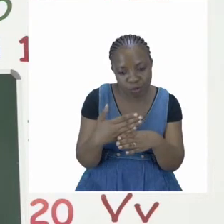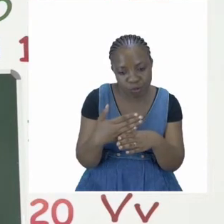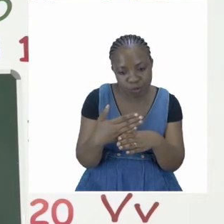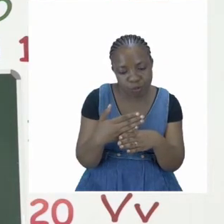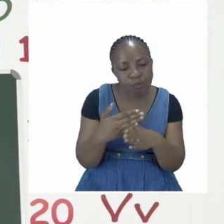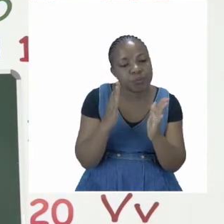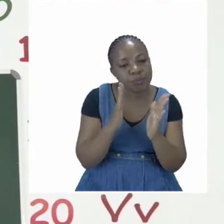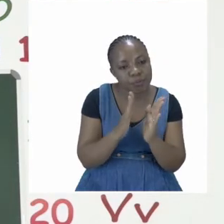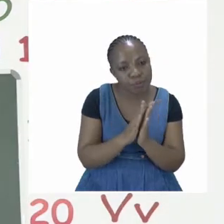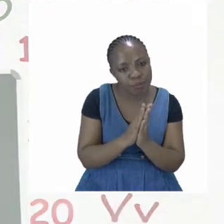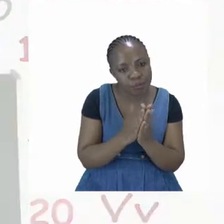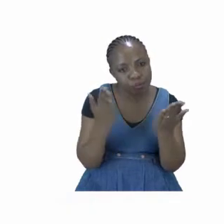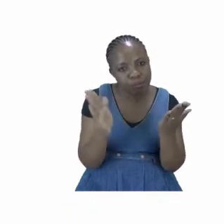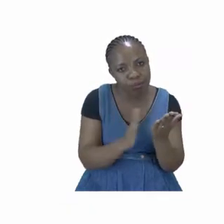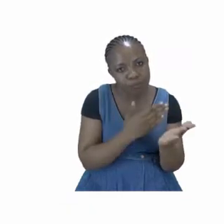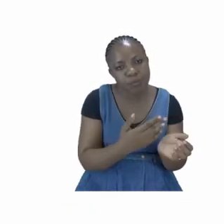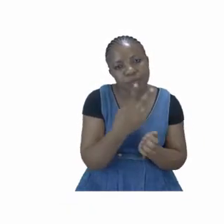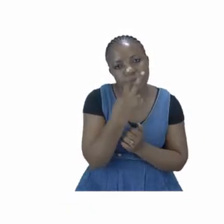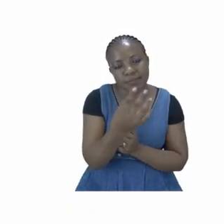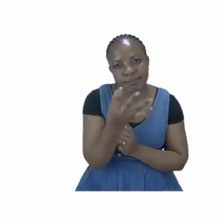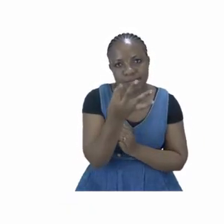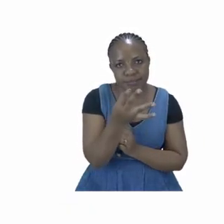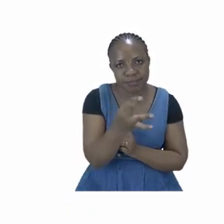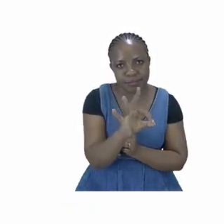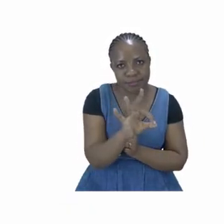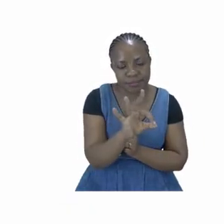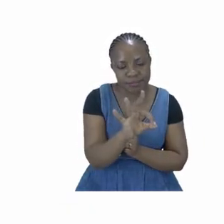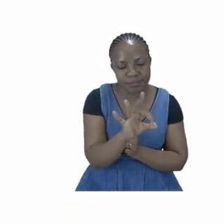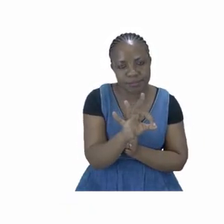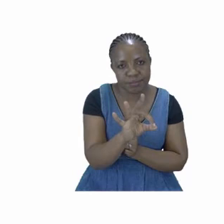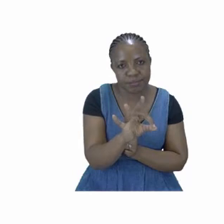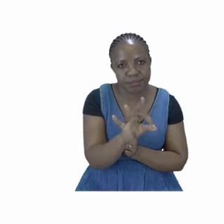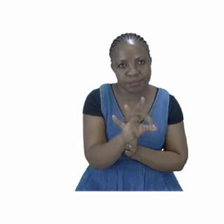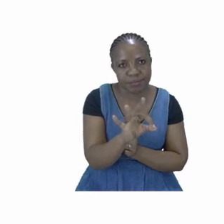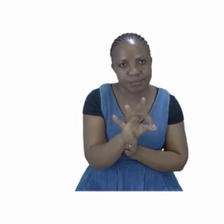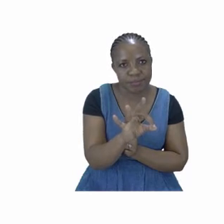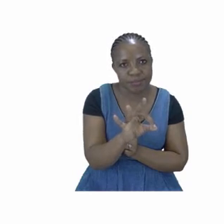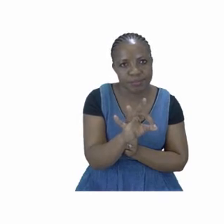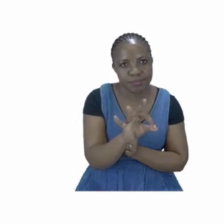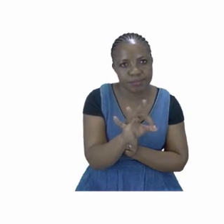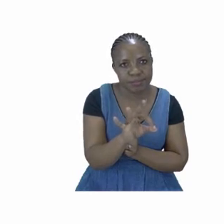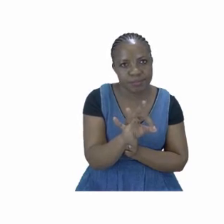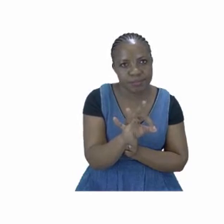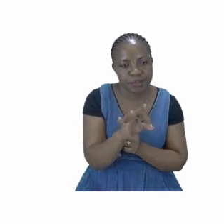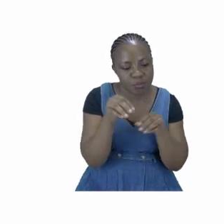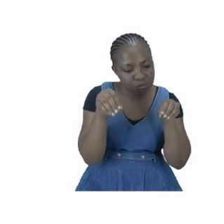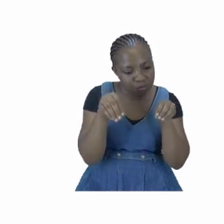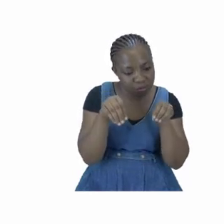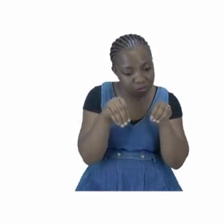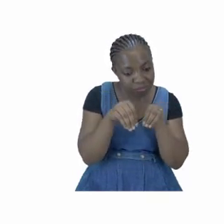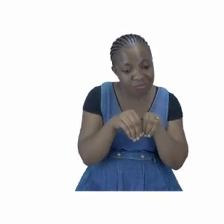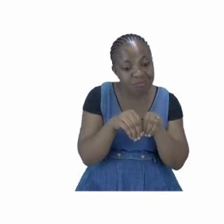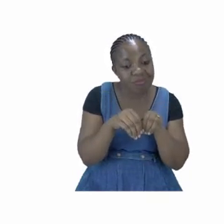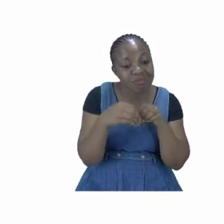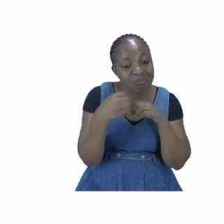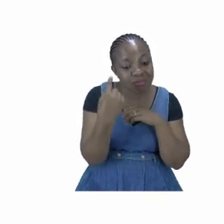page 29. Page 29 is something that I'd like you to do by yourselves. These